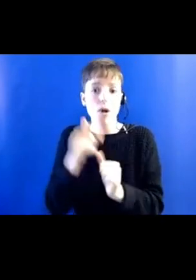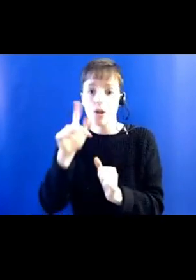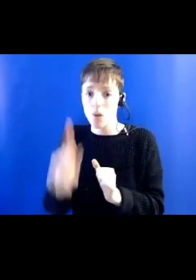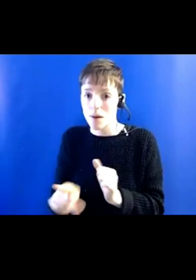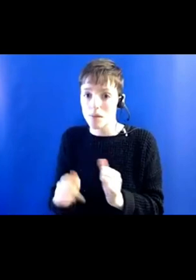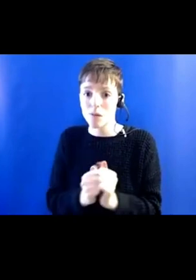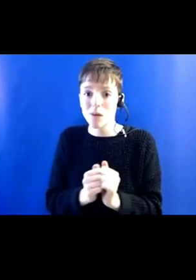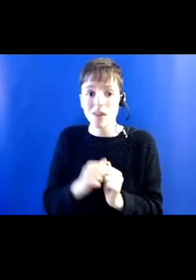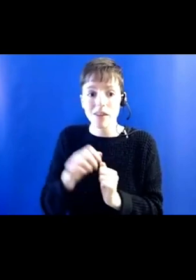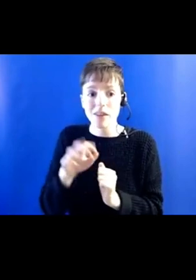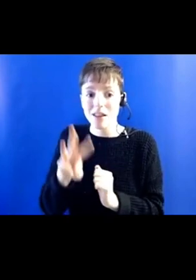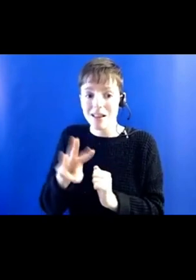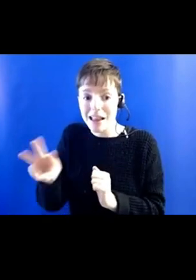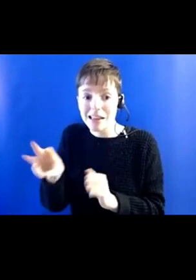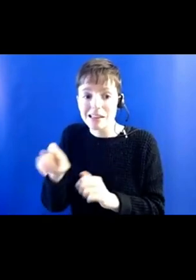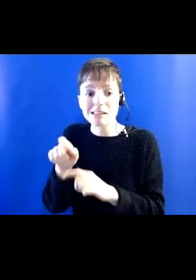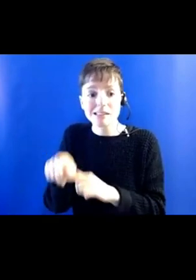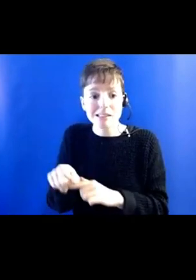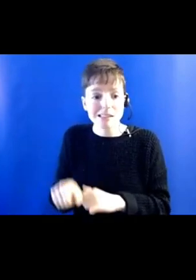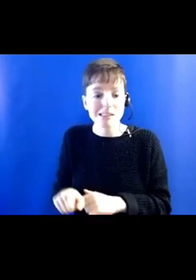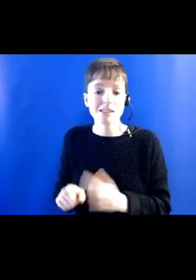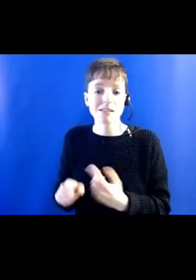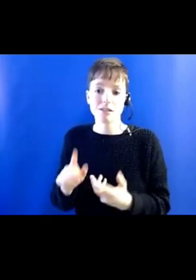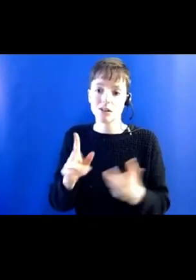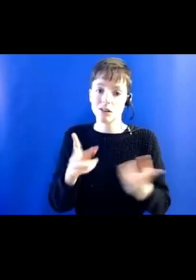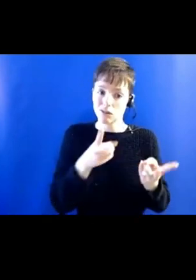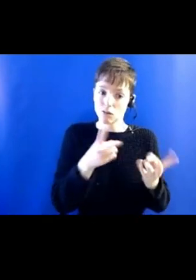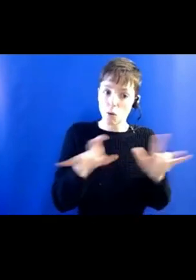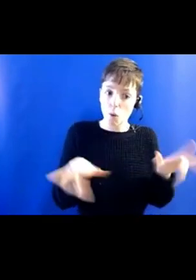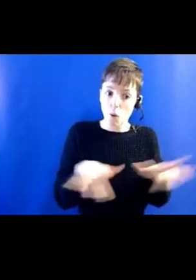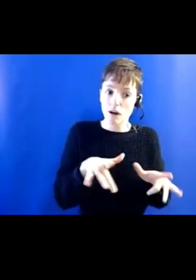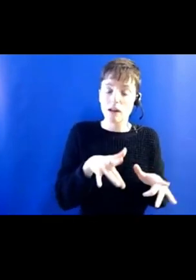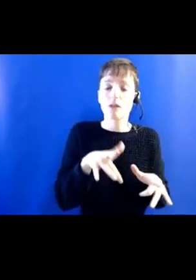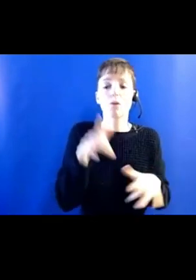and recording of this workshop. So again, thank you very much.